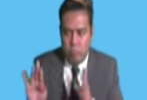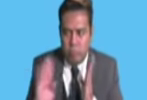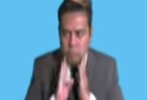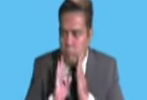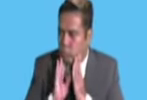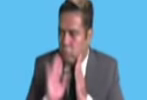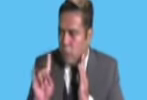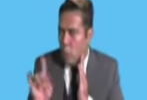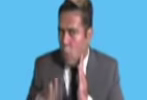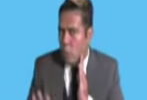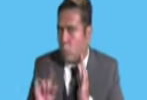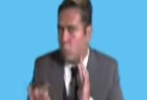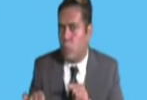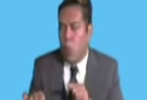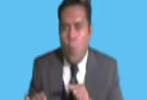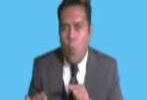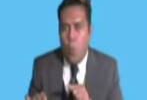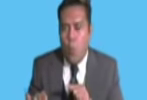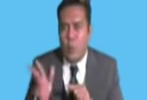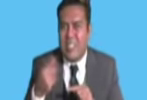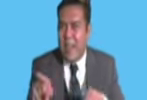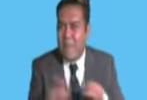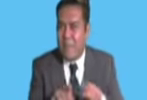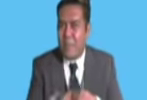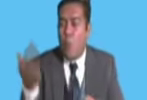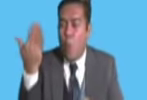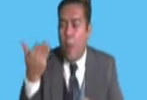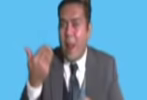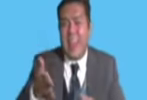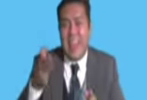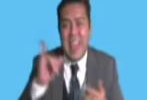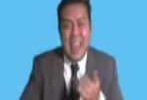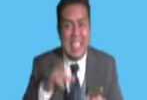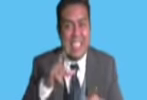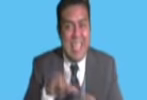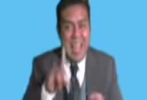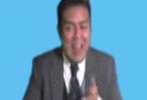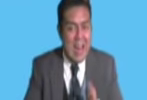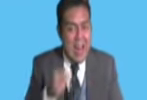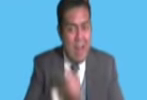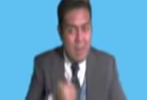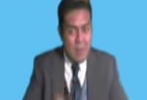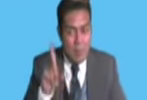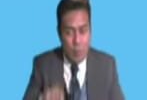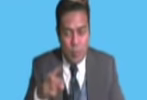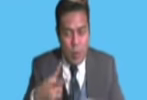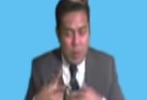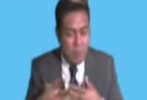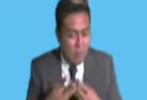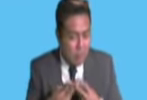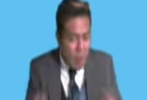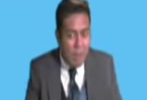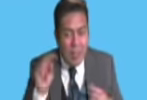New Zealand, and even the previous SDL government, engage in affirmative action to address the specific